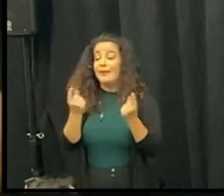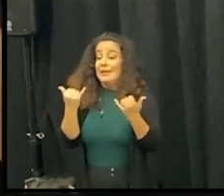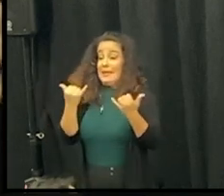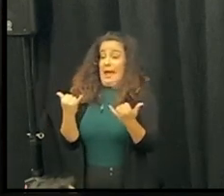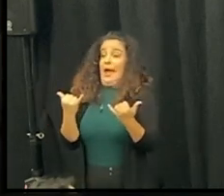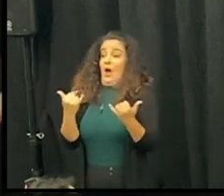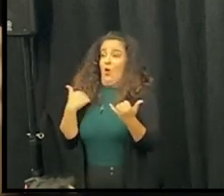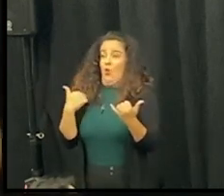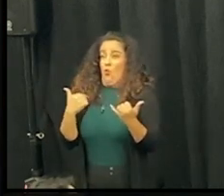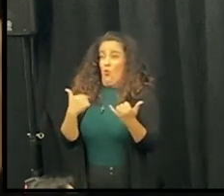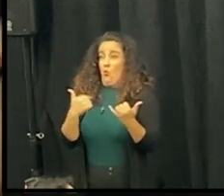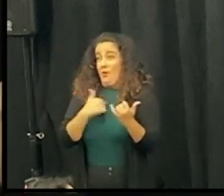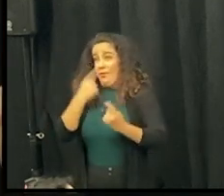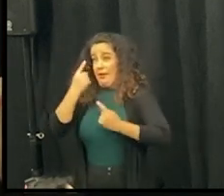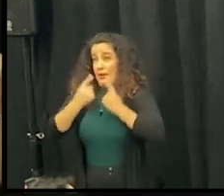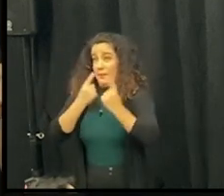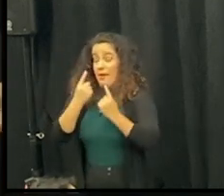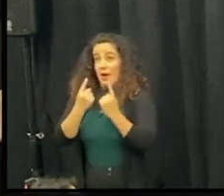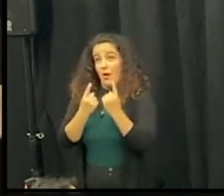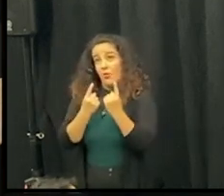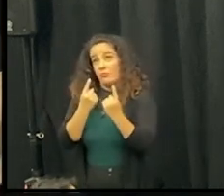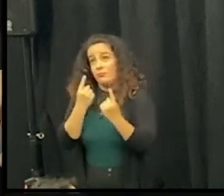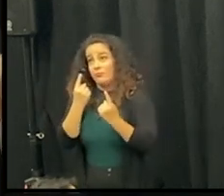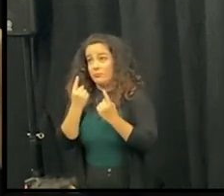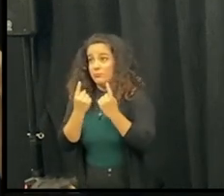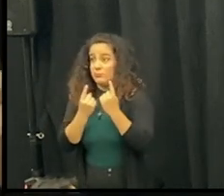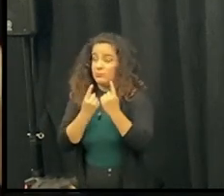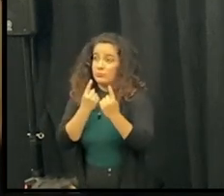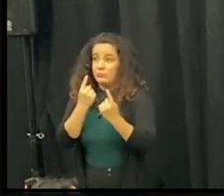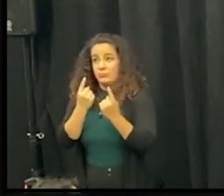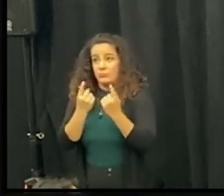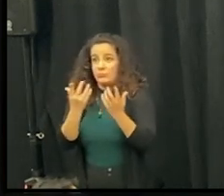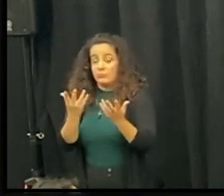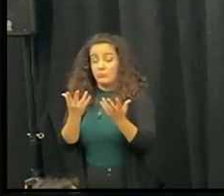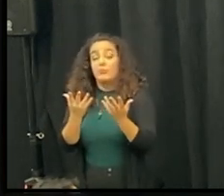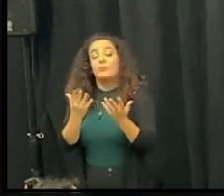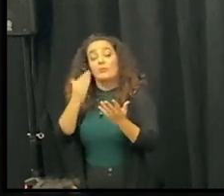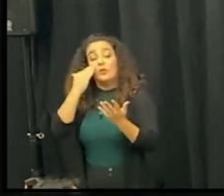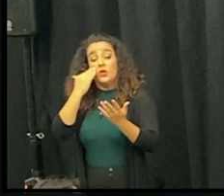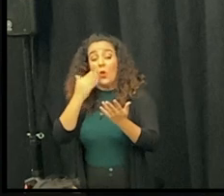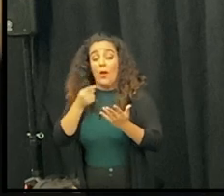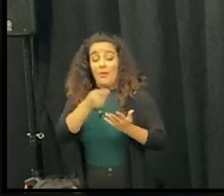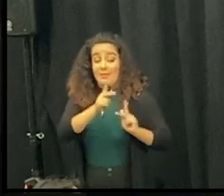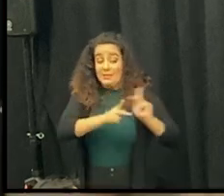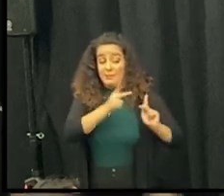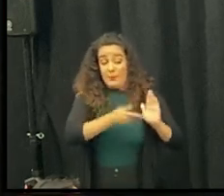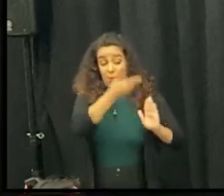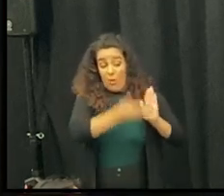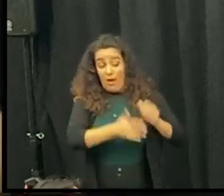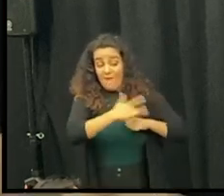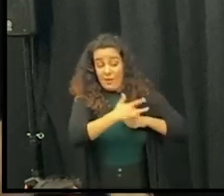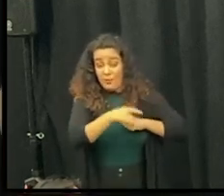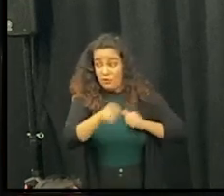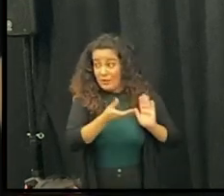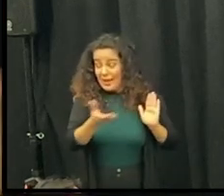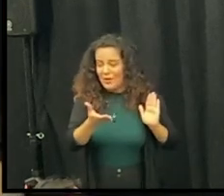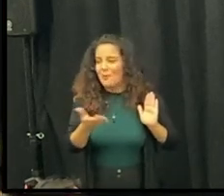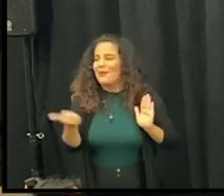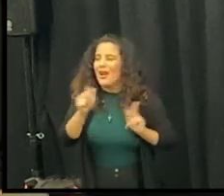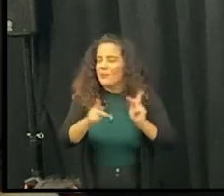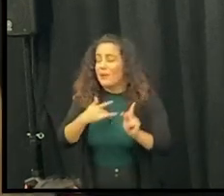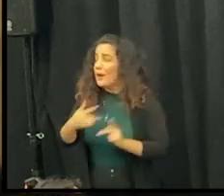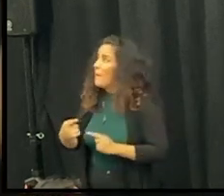are we creating factions in the world, like by saying these people are available and they should be hired, these people are like,